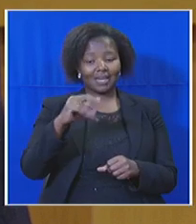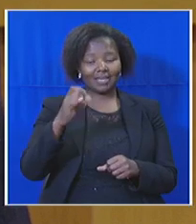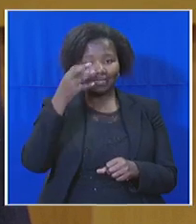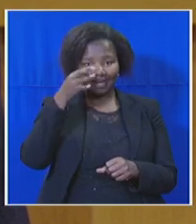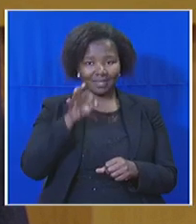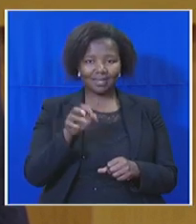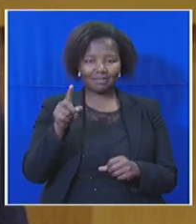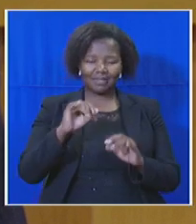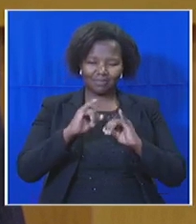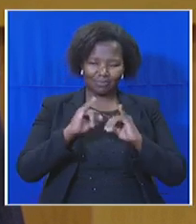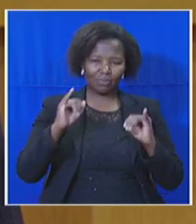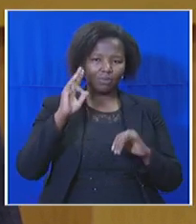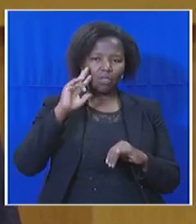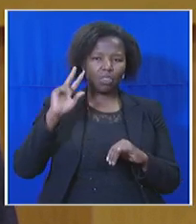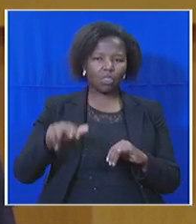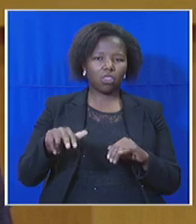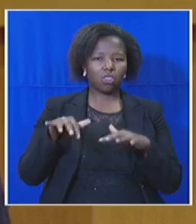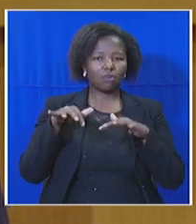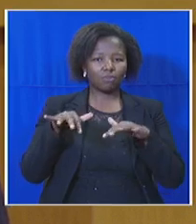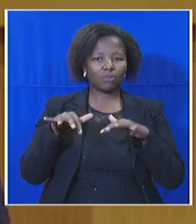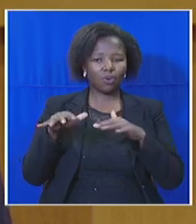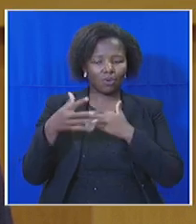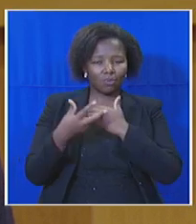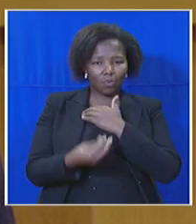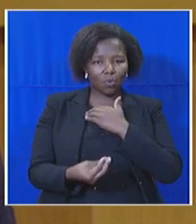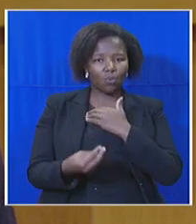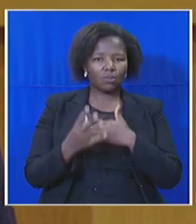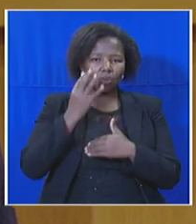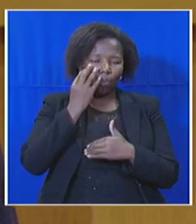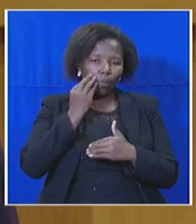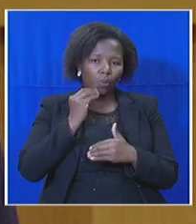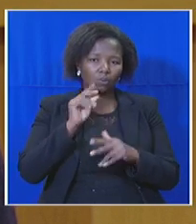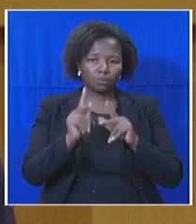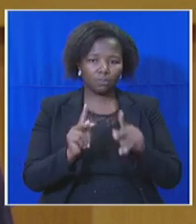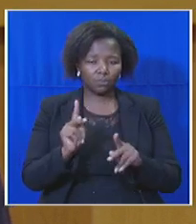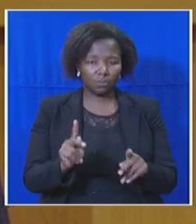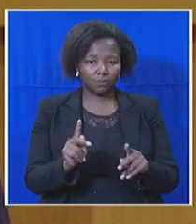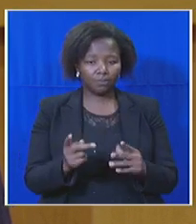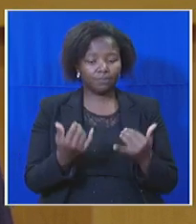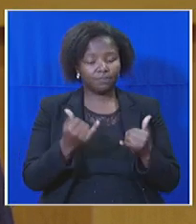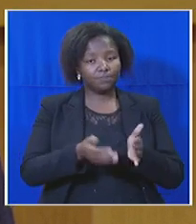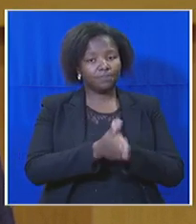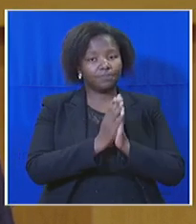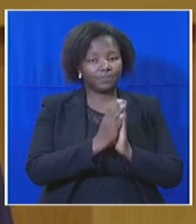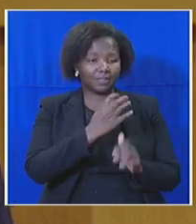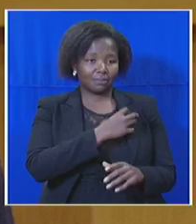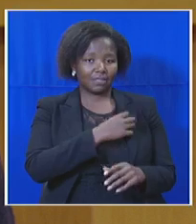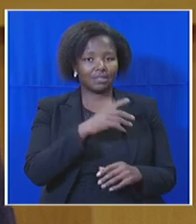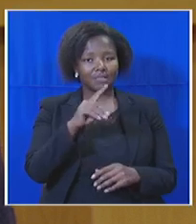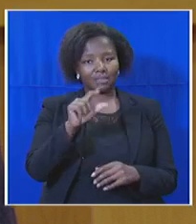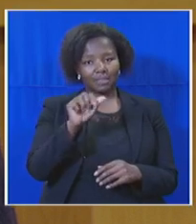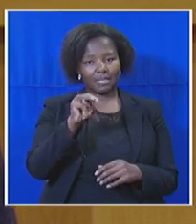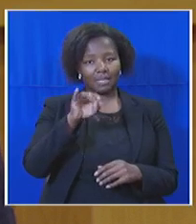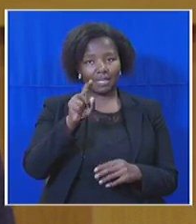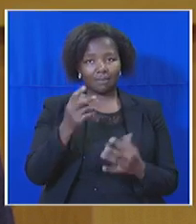total neglect and disregard of the poor and vulnerable in South Africa. We call on Minister Dlamini to intervene